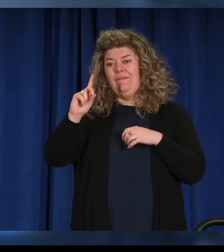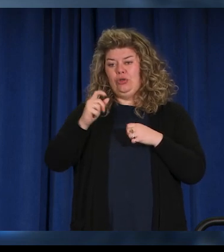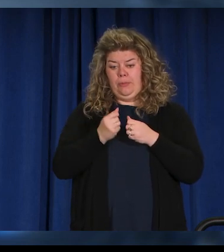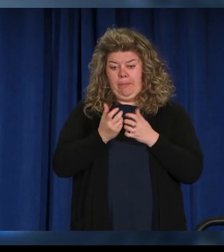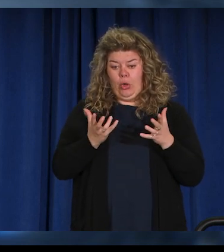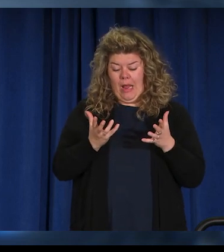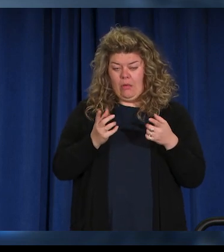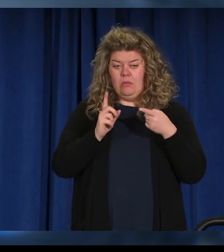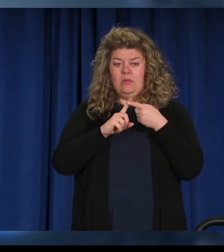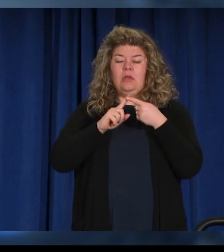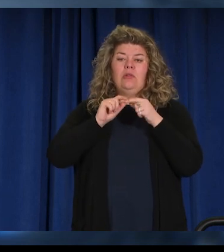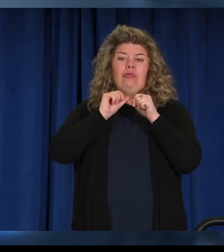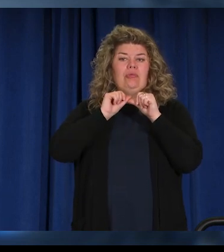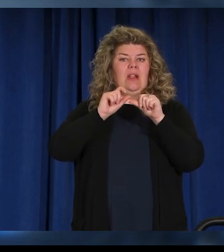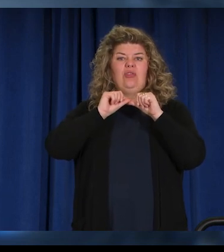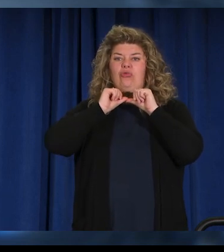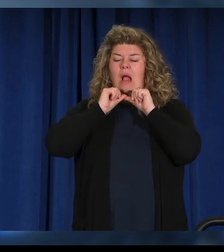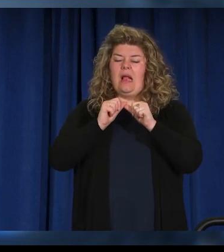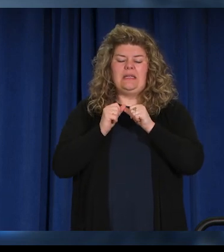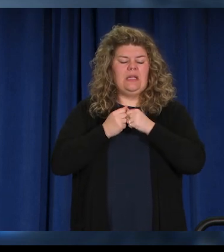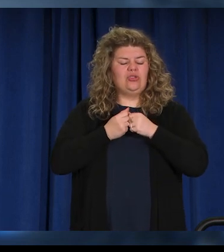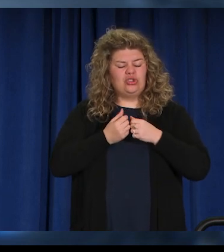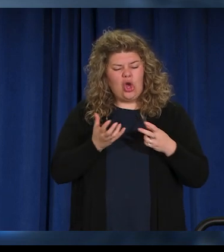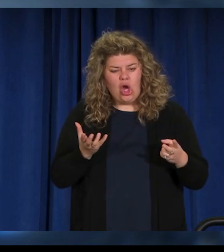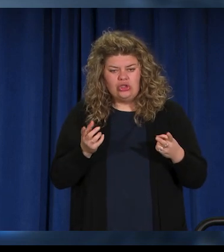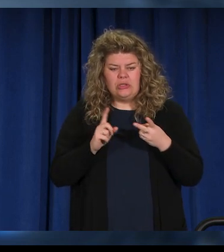burnout include chronic exhaustion,